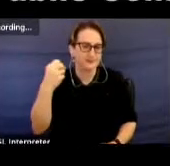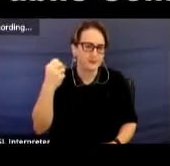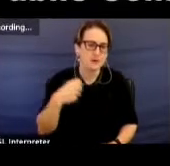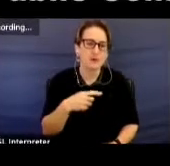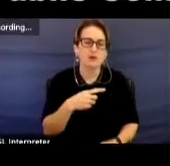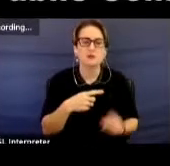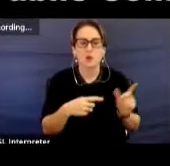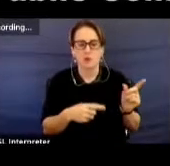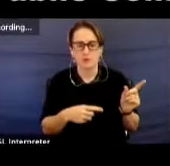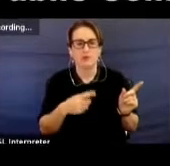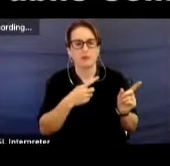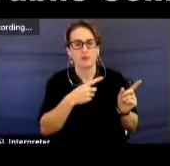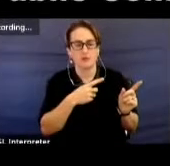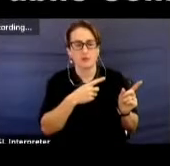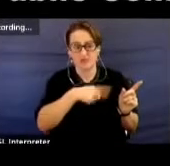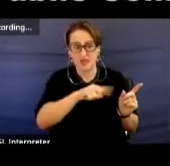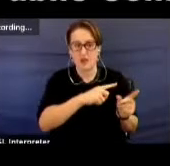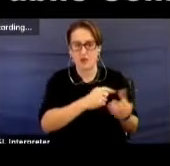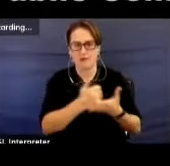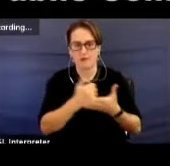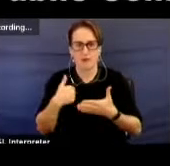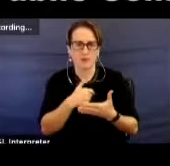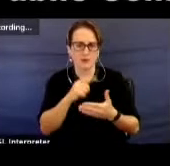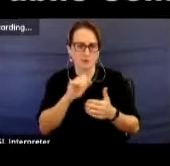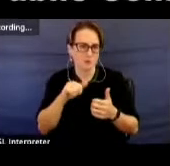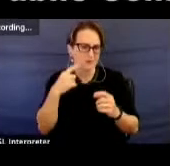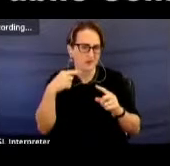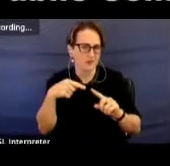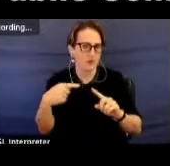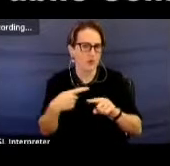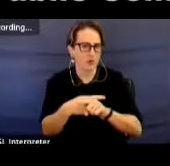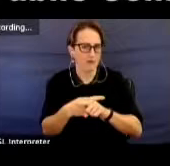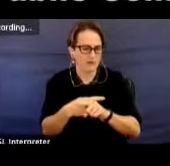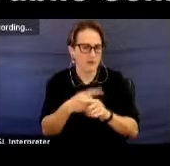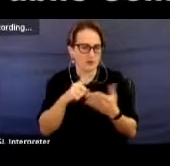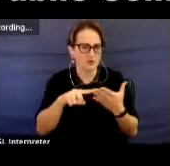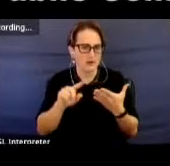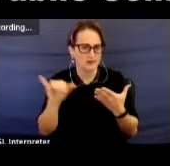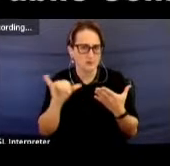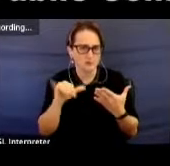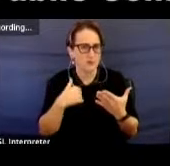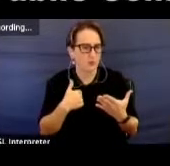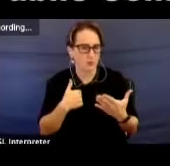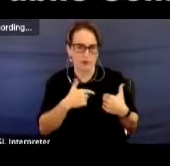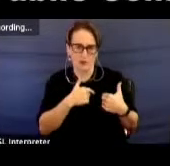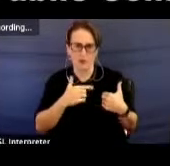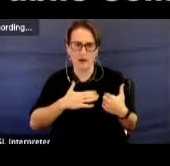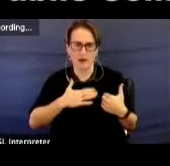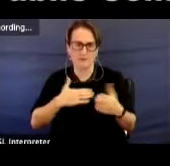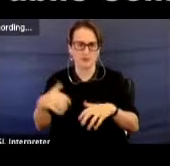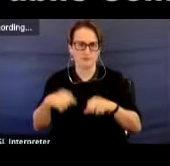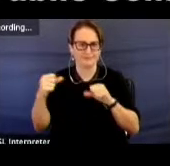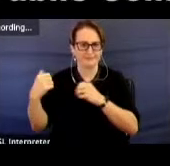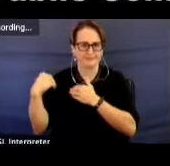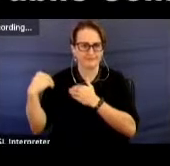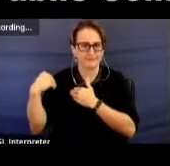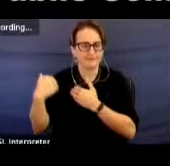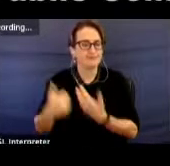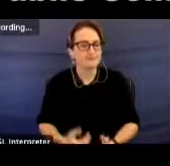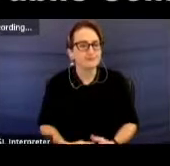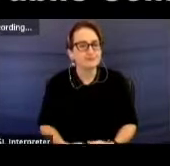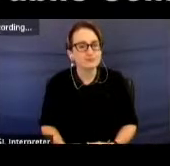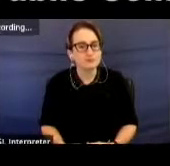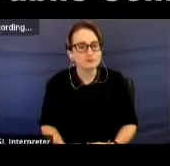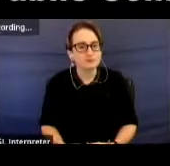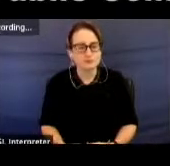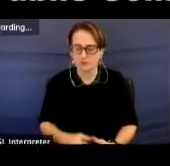that conflicts check as well. But we're happy to do that piece as part of Very the good. negotiations.